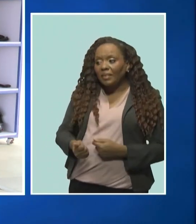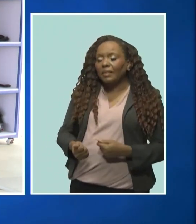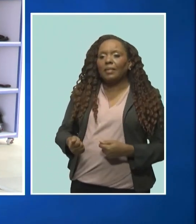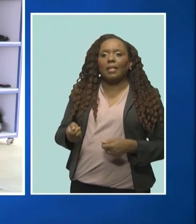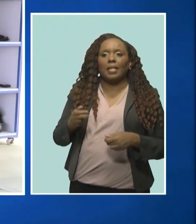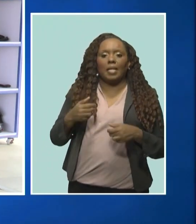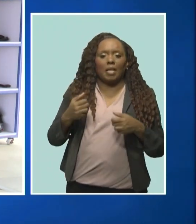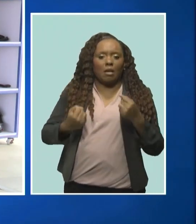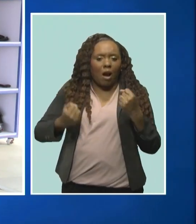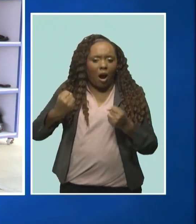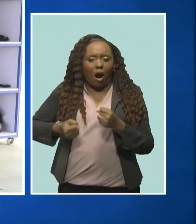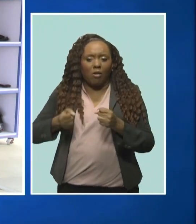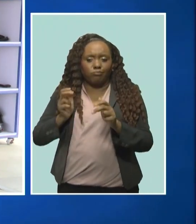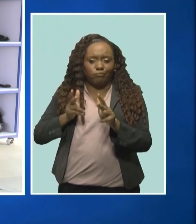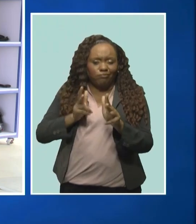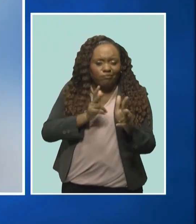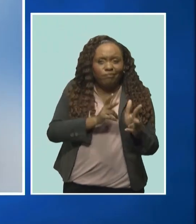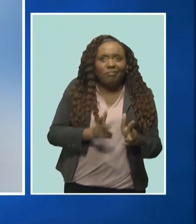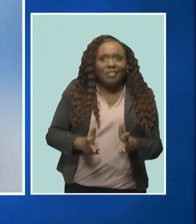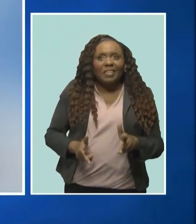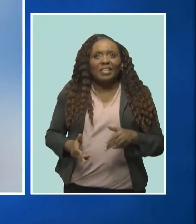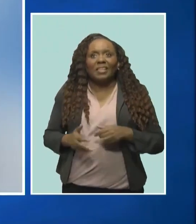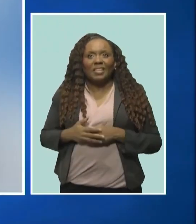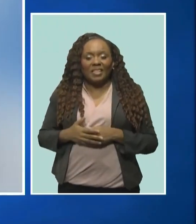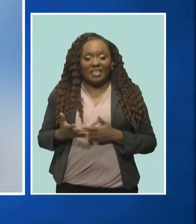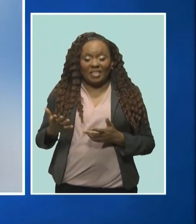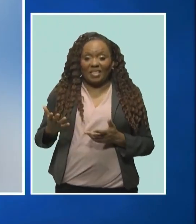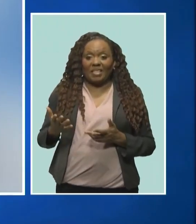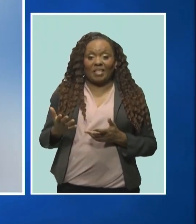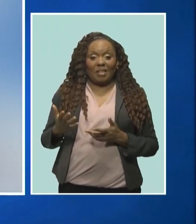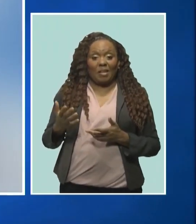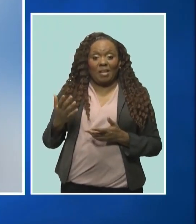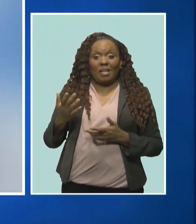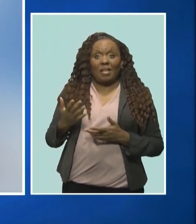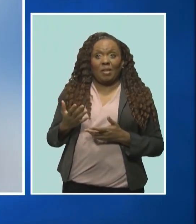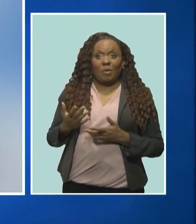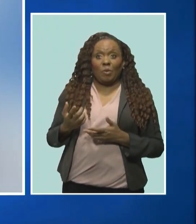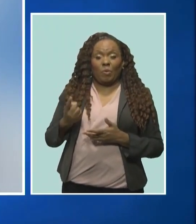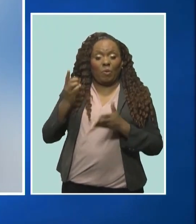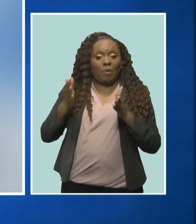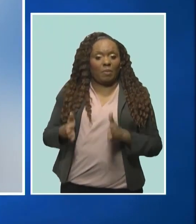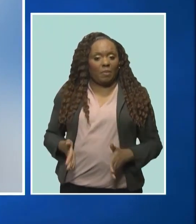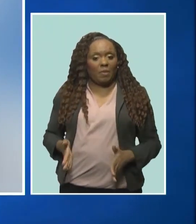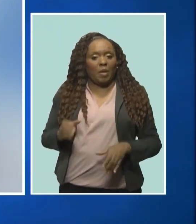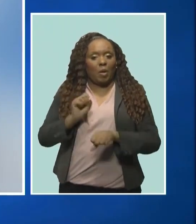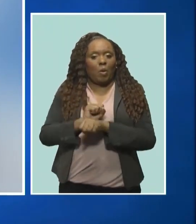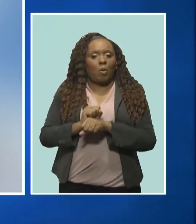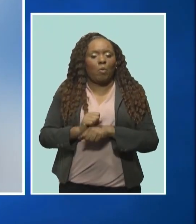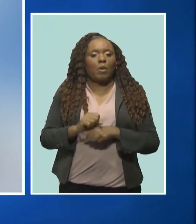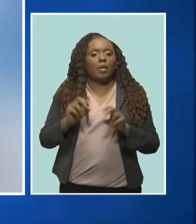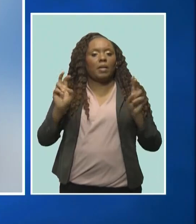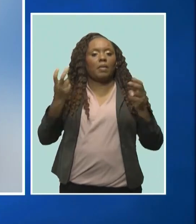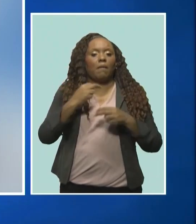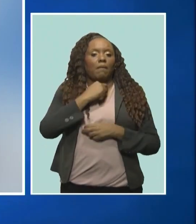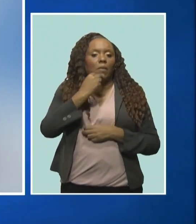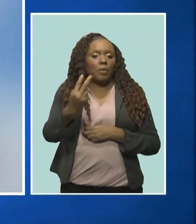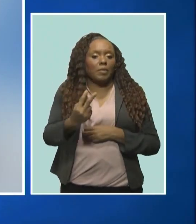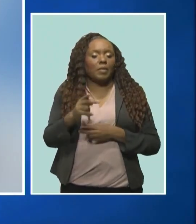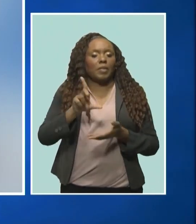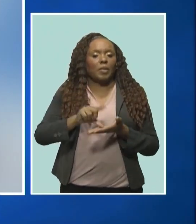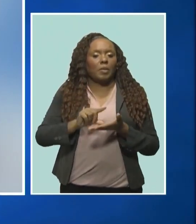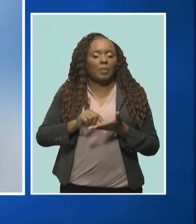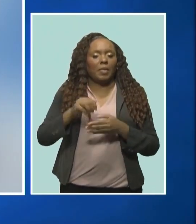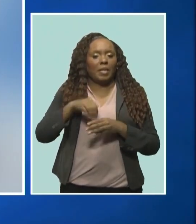One. A chance meeting saw Mr. Hall being introduced to the editor of The Voice newspaper based in the UK.